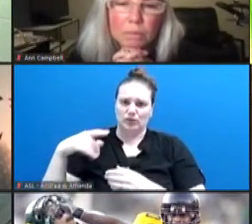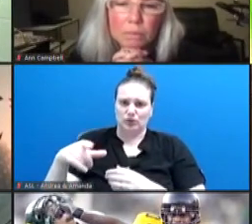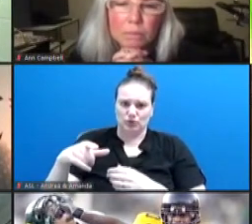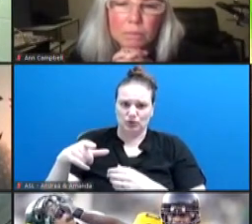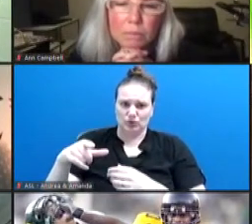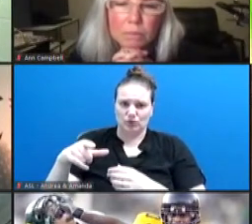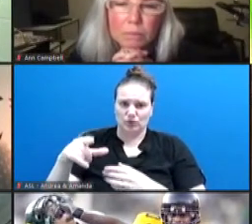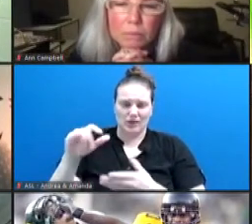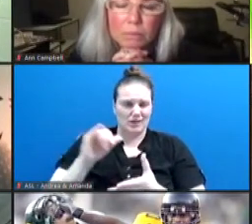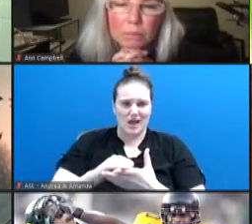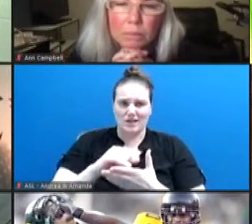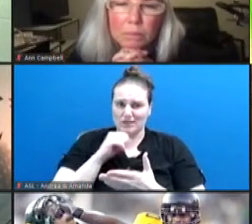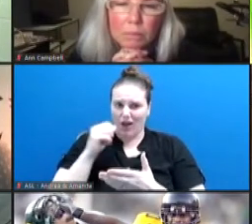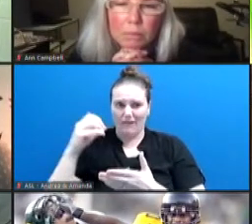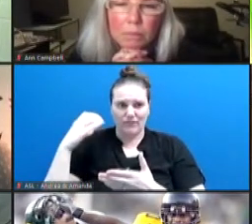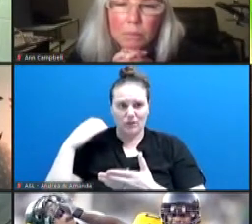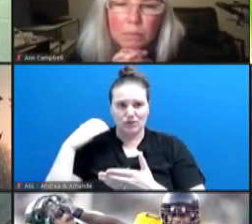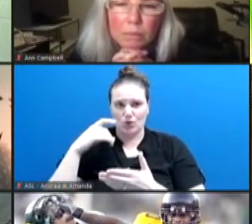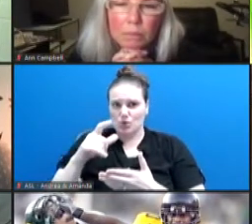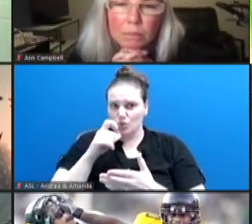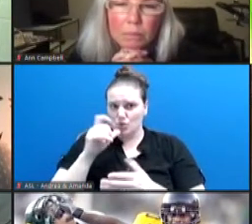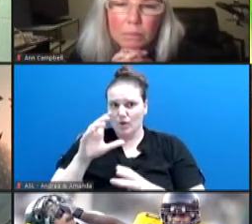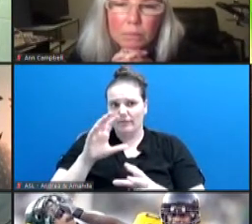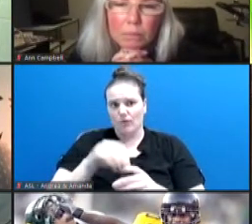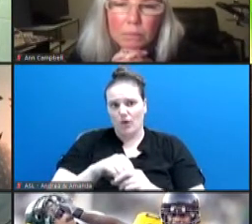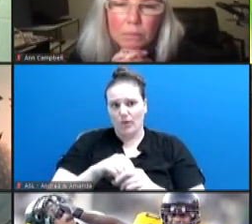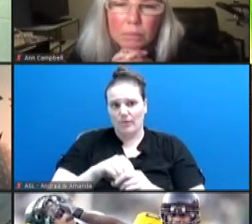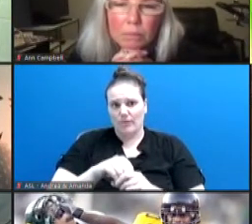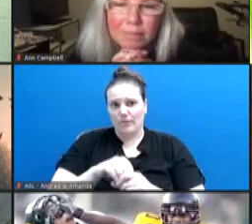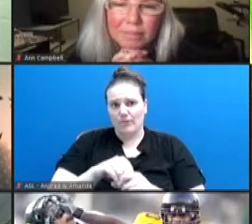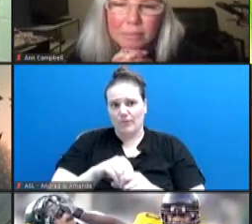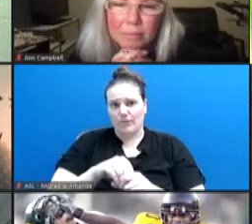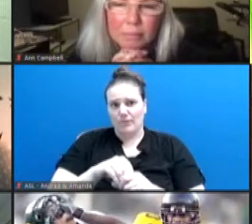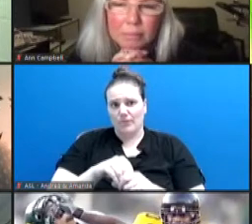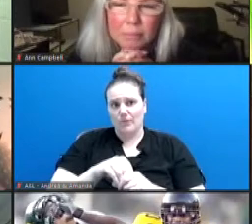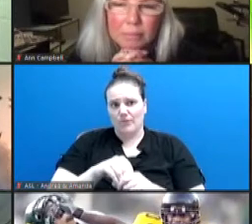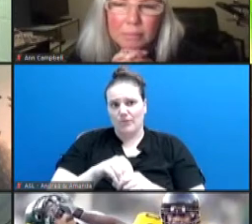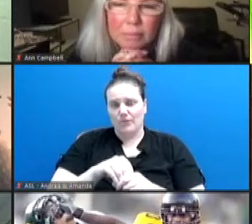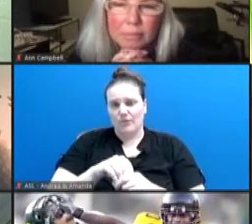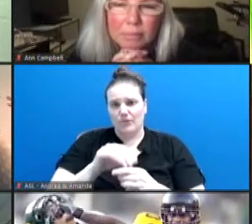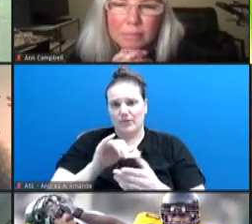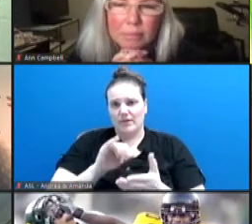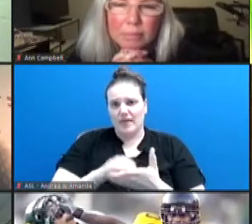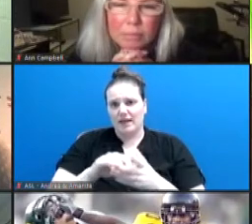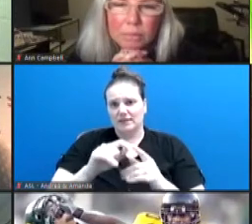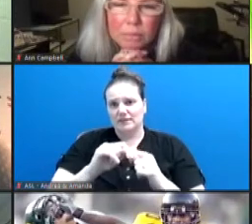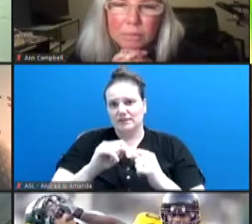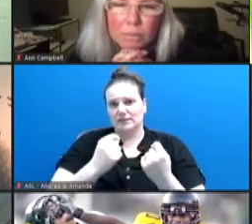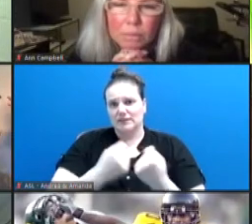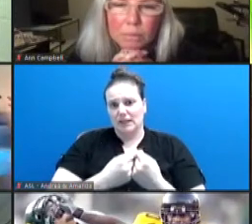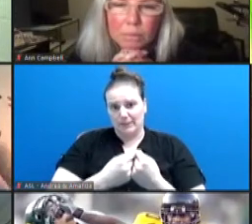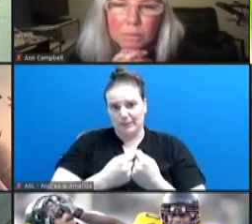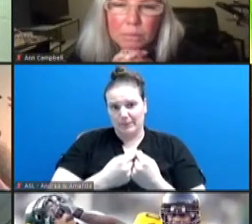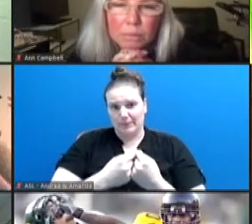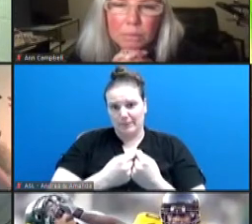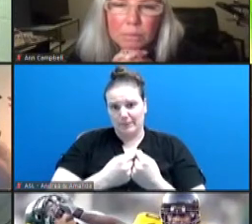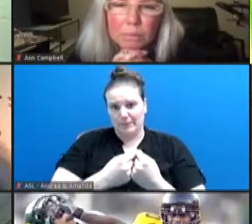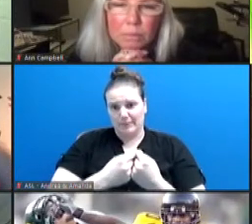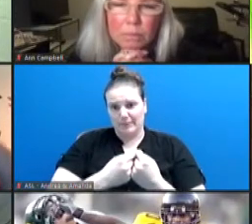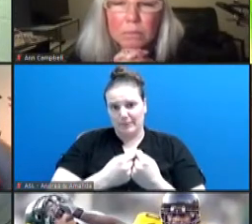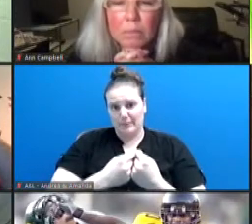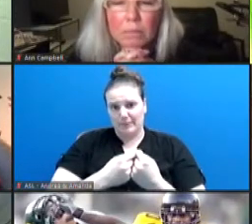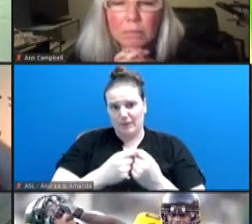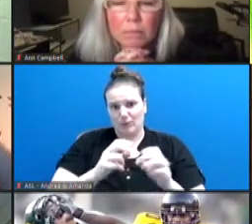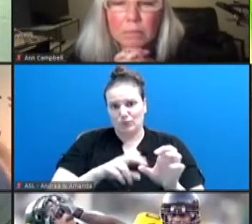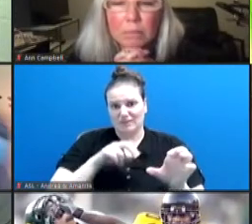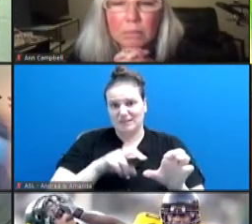aren't officers who were part of the team that all